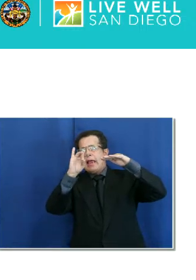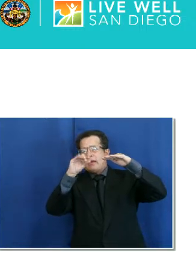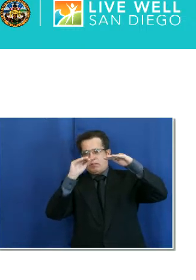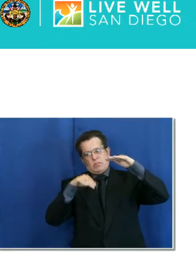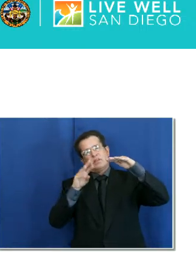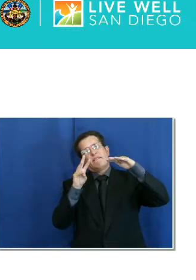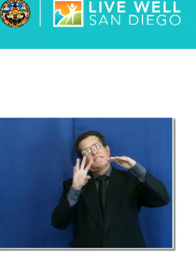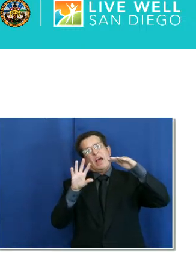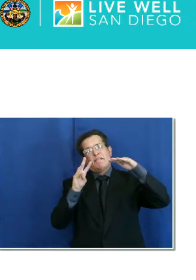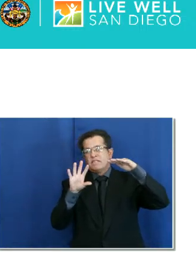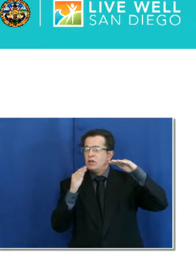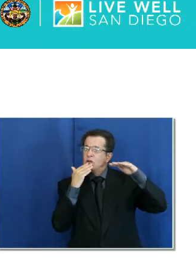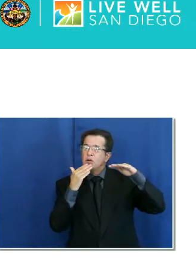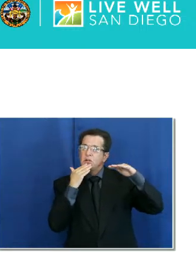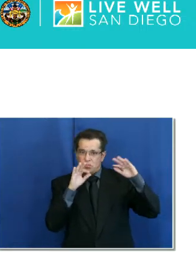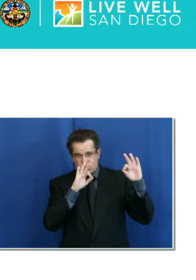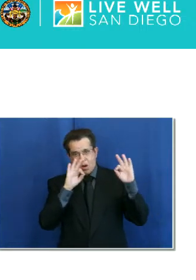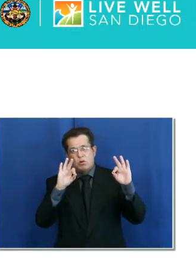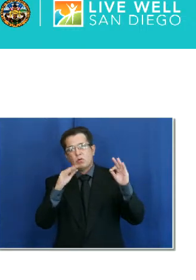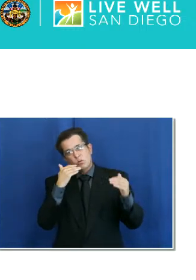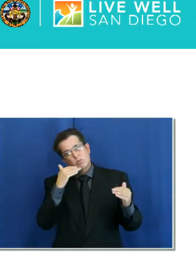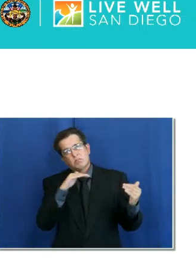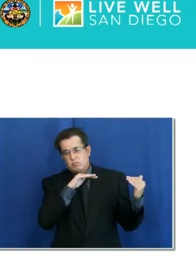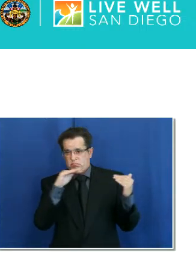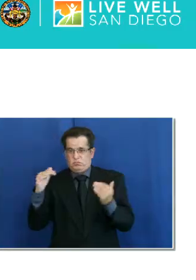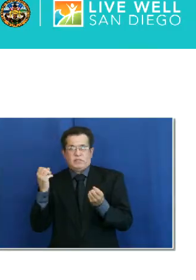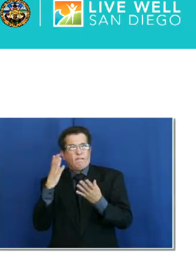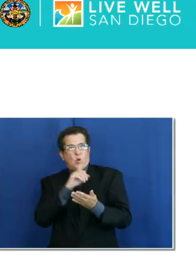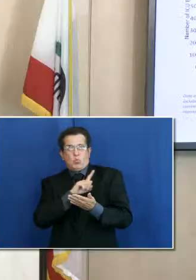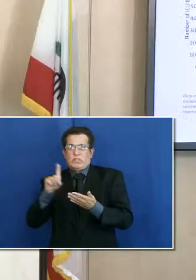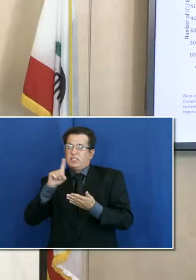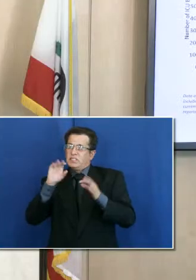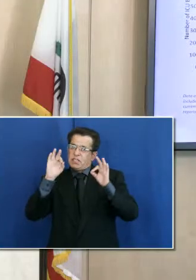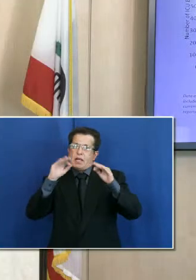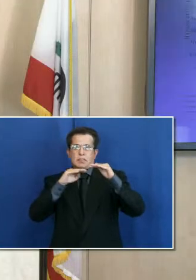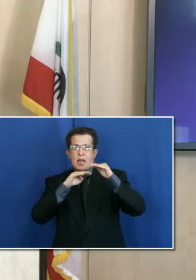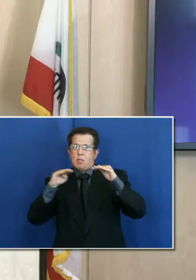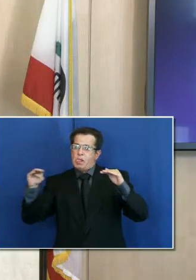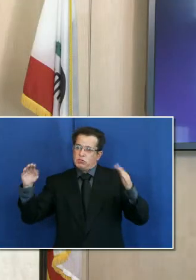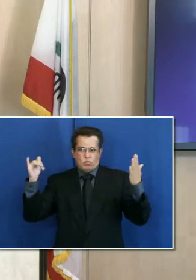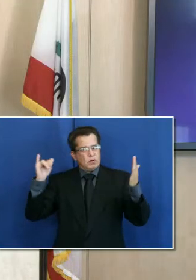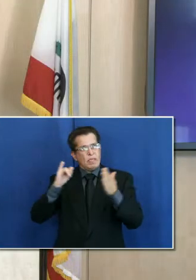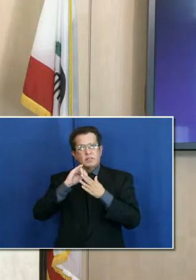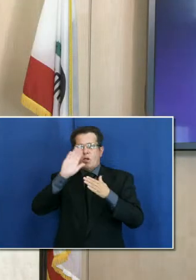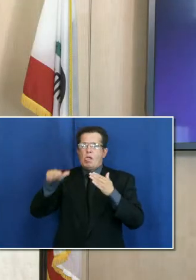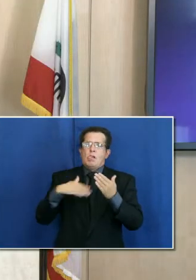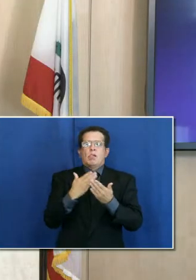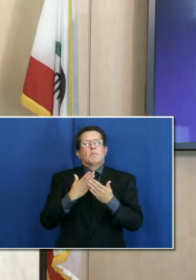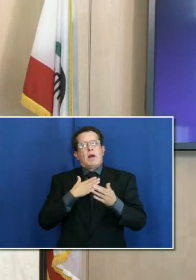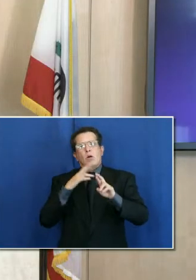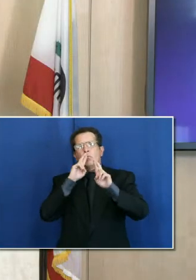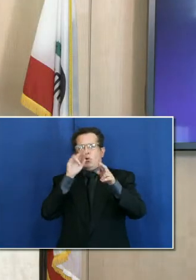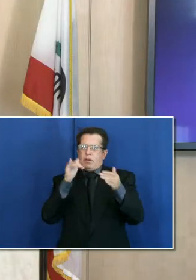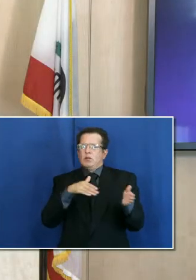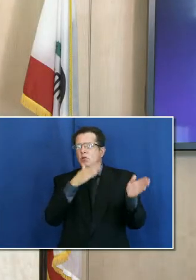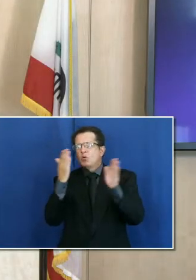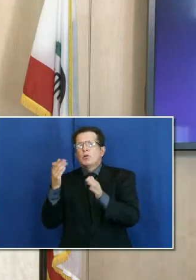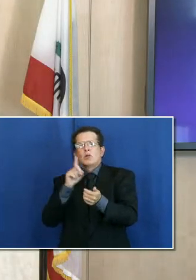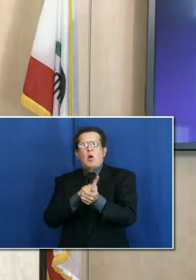and trend for many weeks now, holding relatively stable. That concludes my section of the report. I'll turn it over to Dr. Wooten, our public health